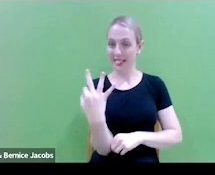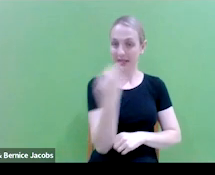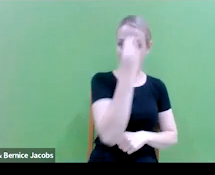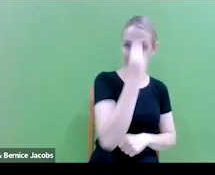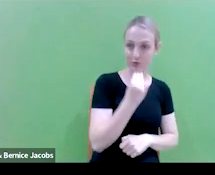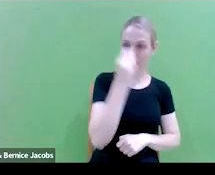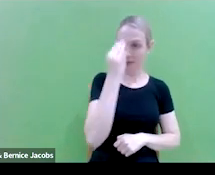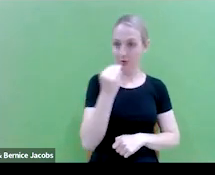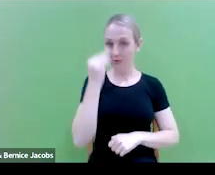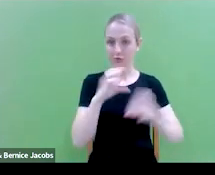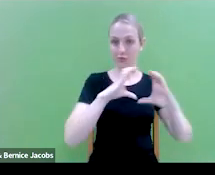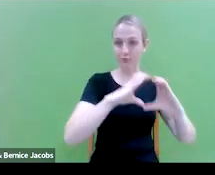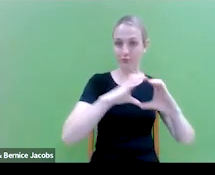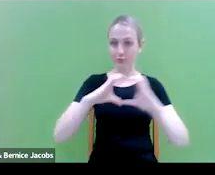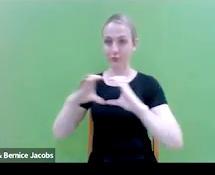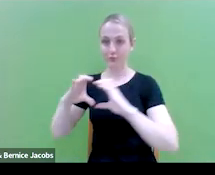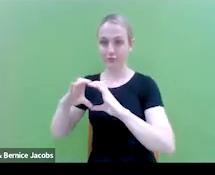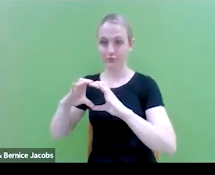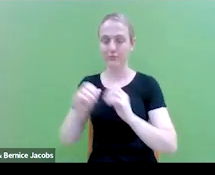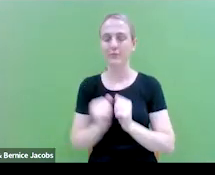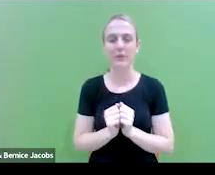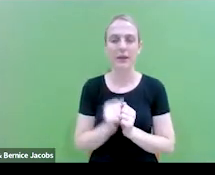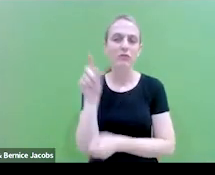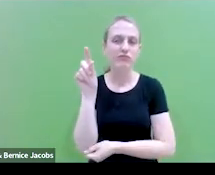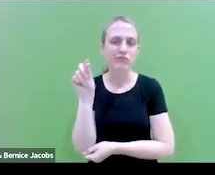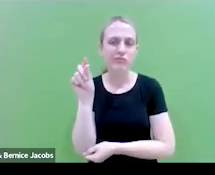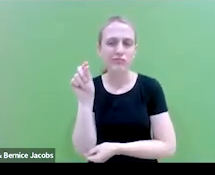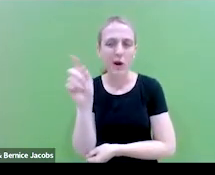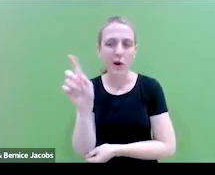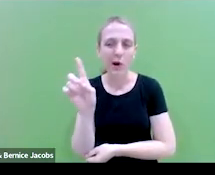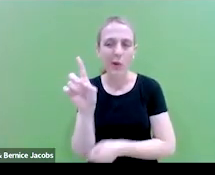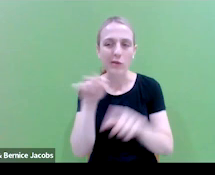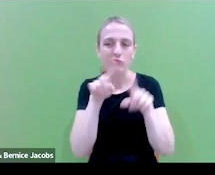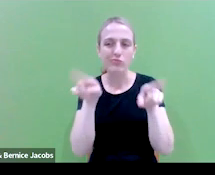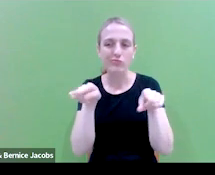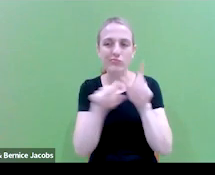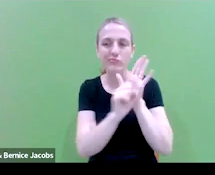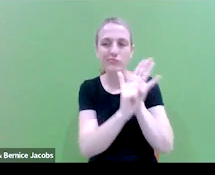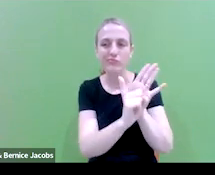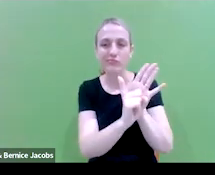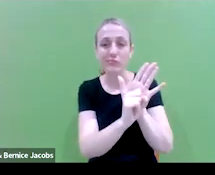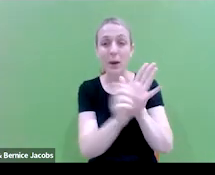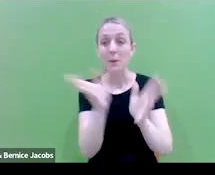And so what is interesting about this signage is that if you were a person with